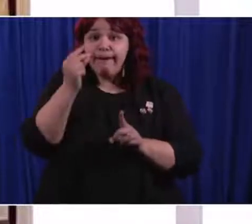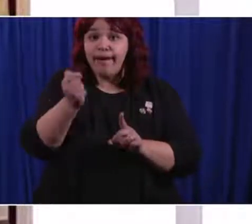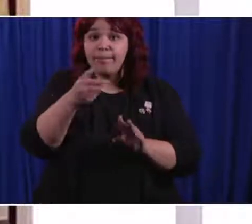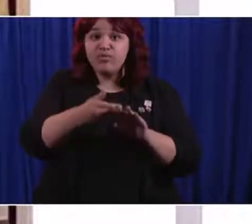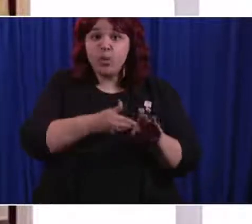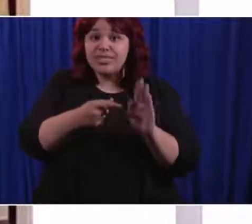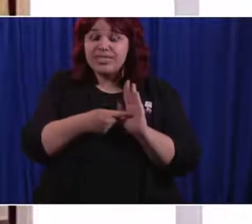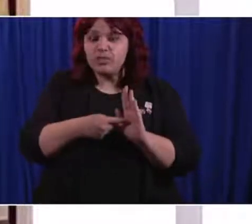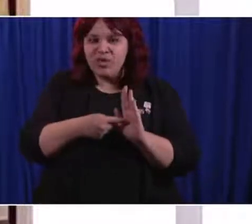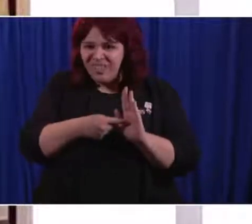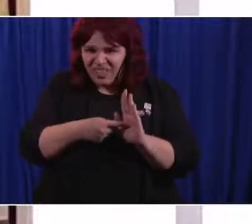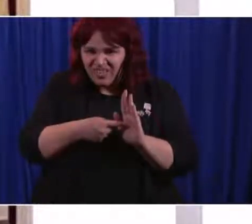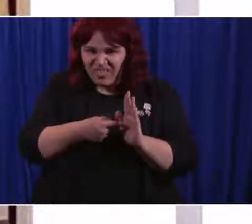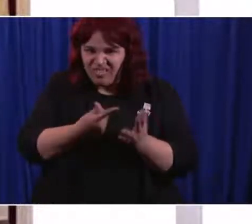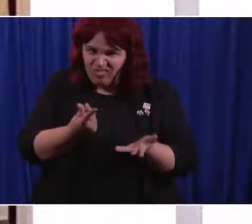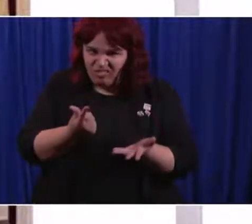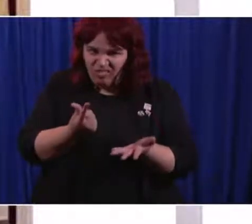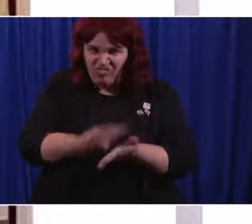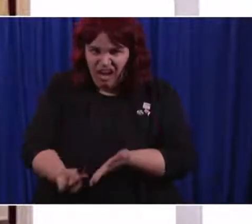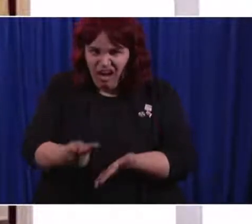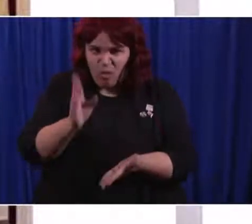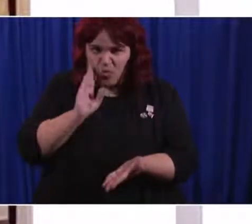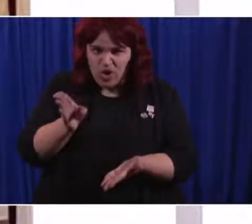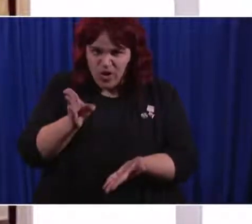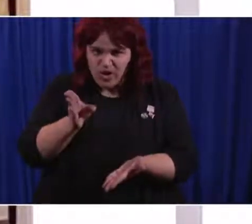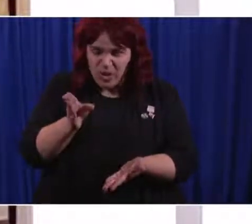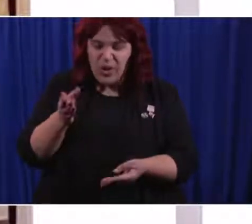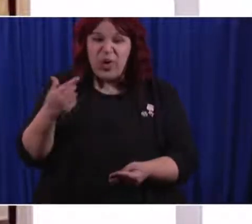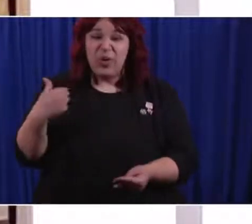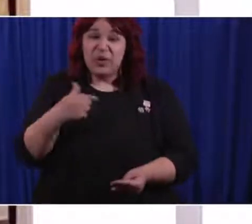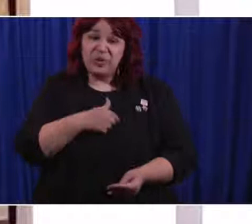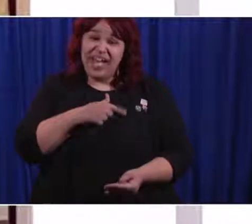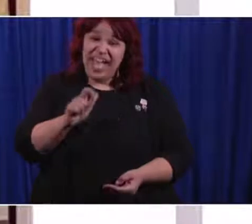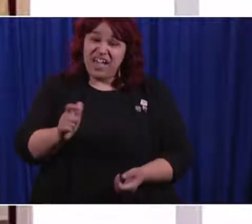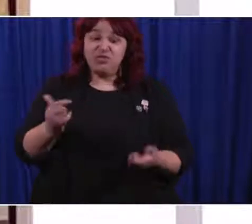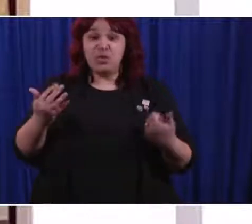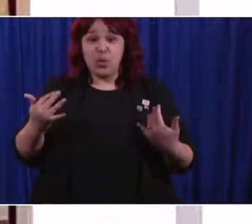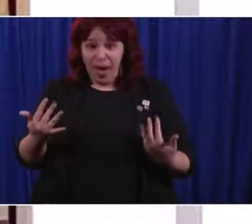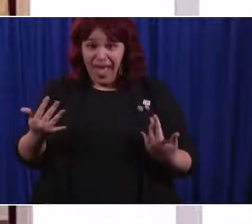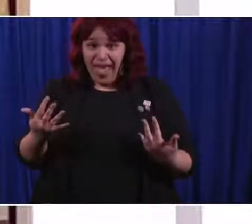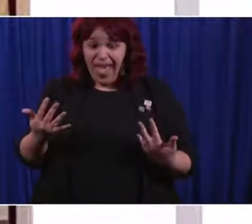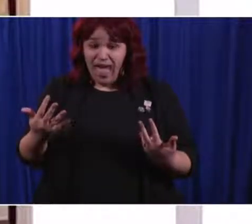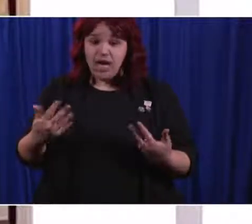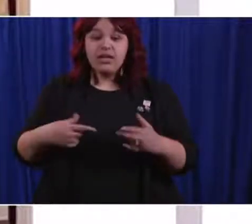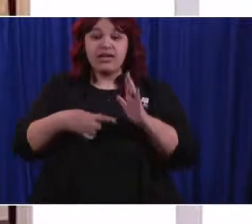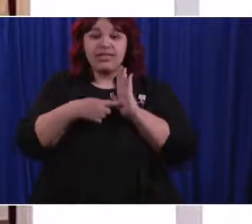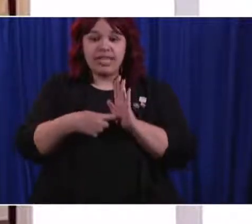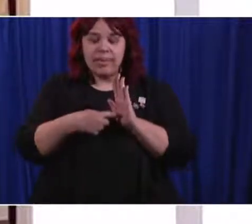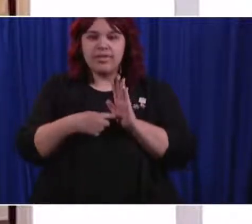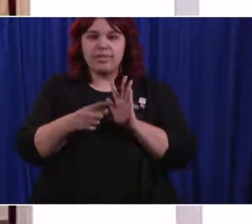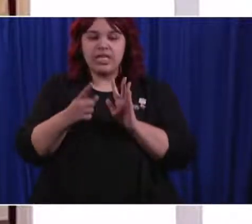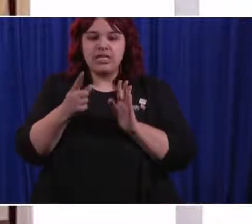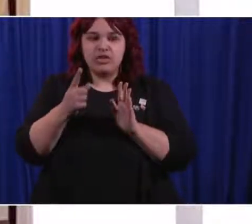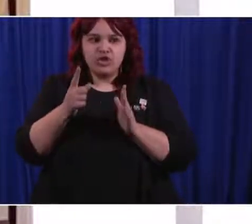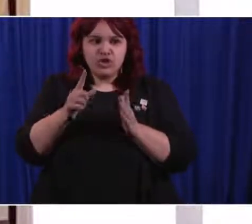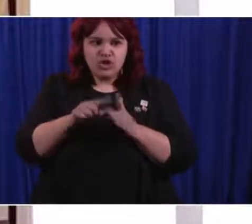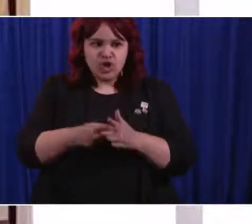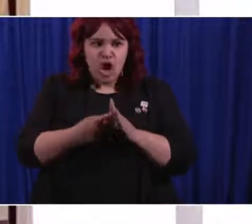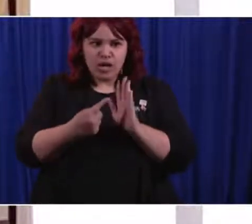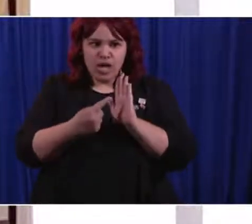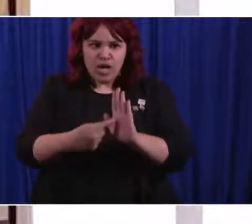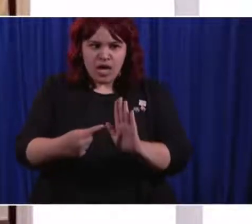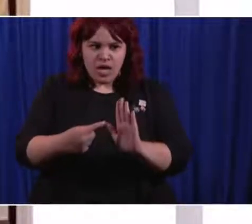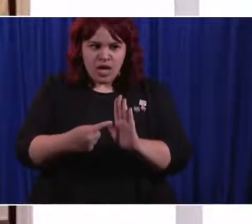So we would not be able to medically diagnose these individuals before we implemented